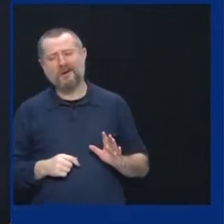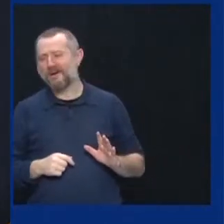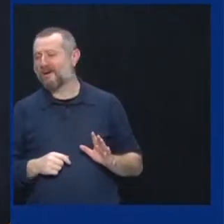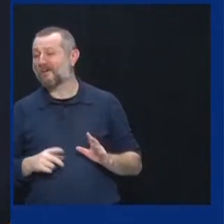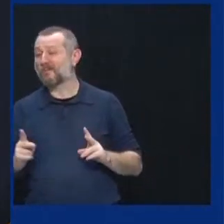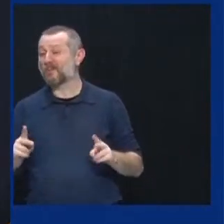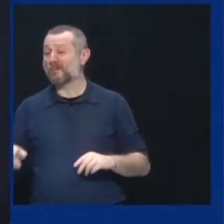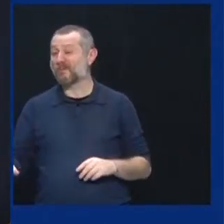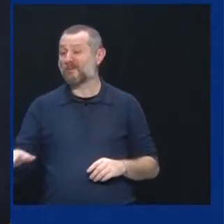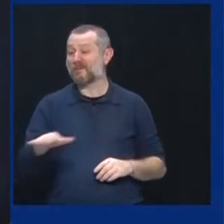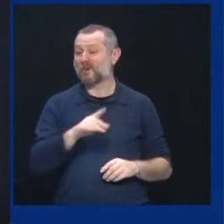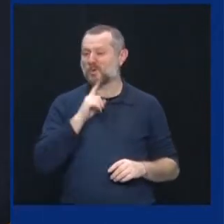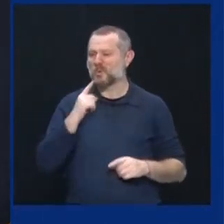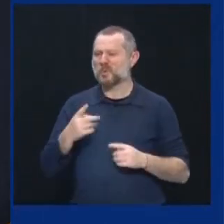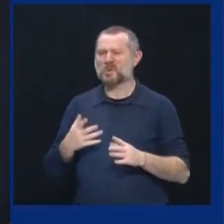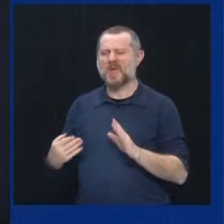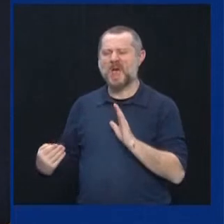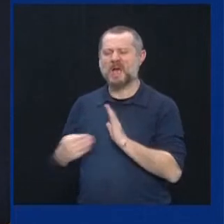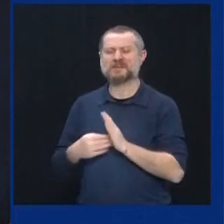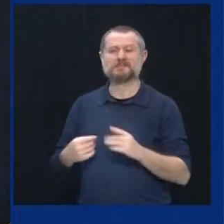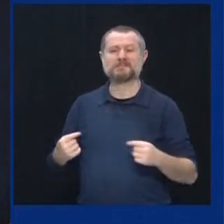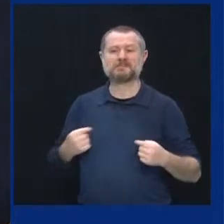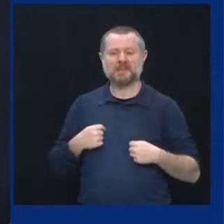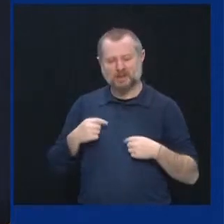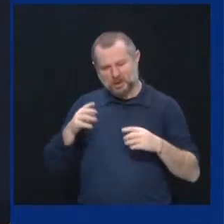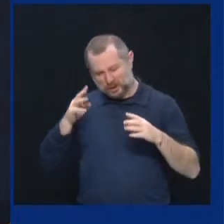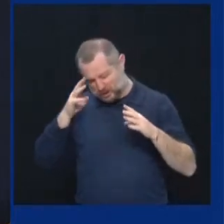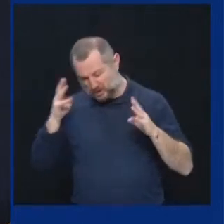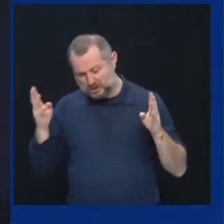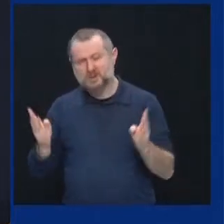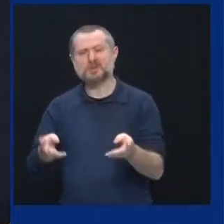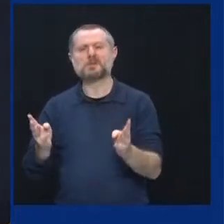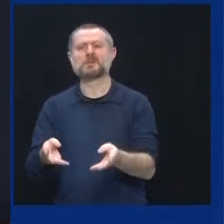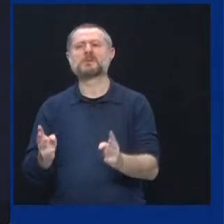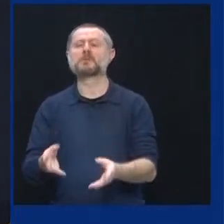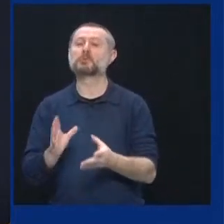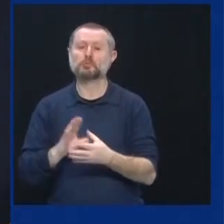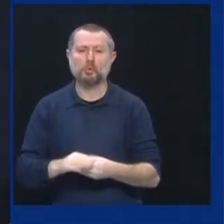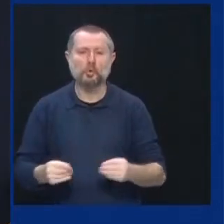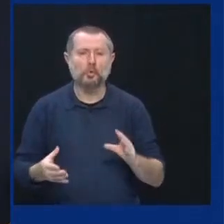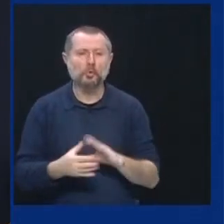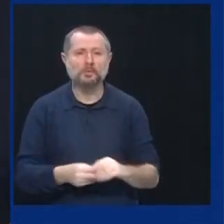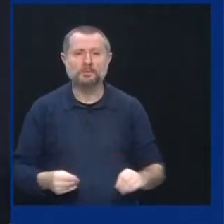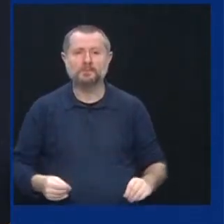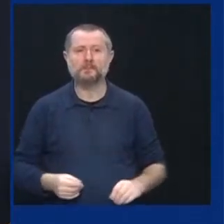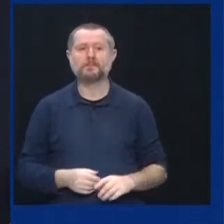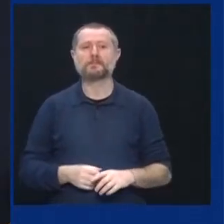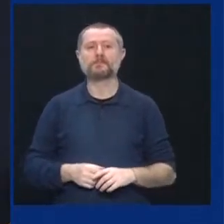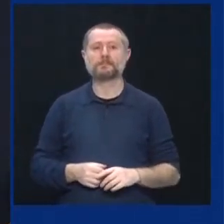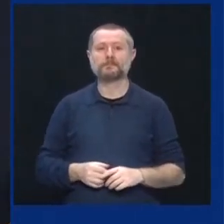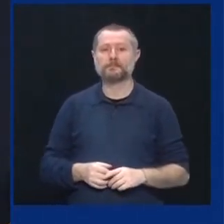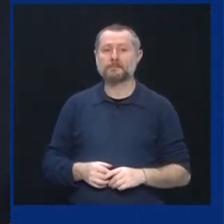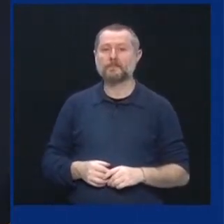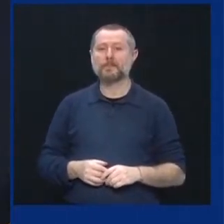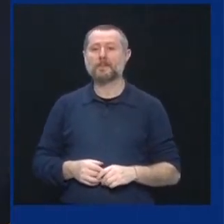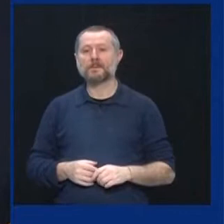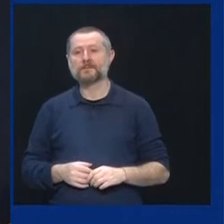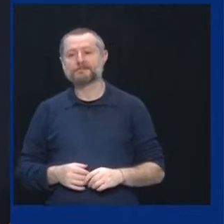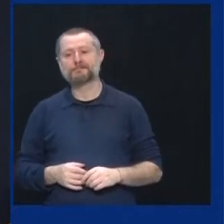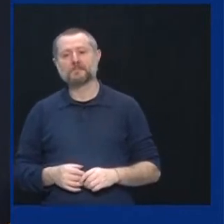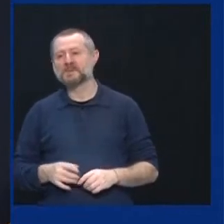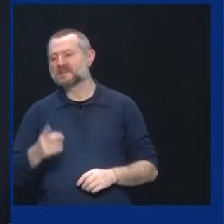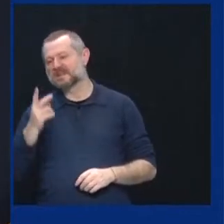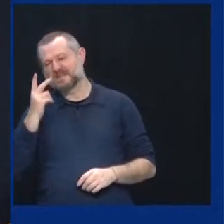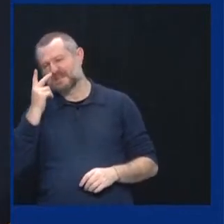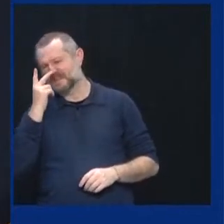zealots spin these tales. And you look at the partisanship